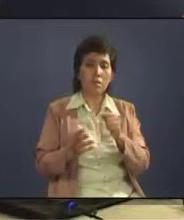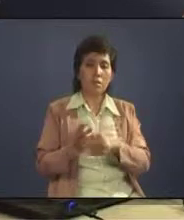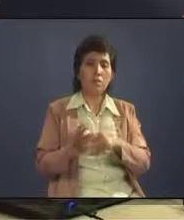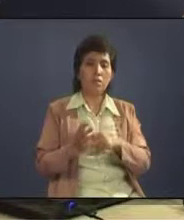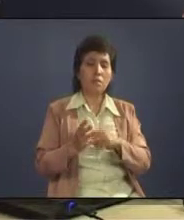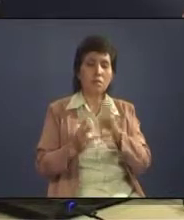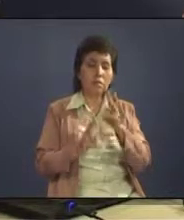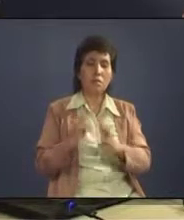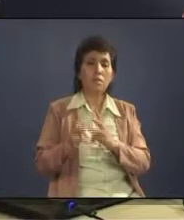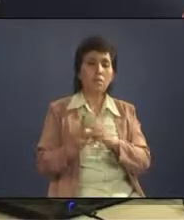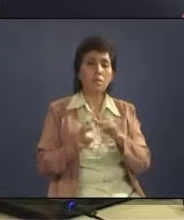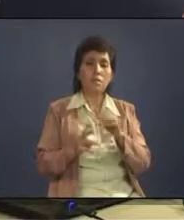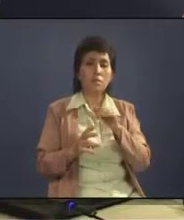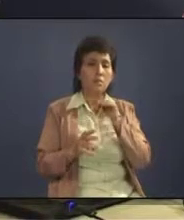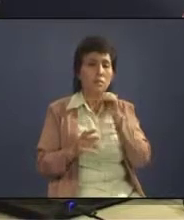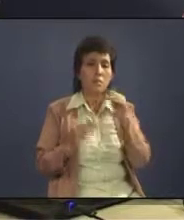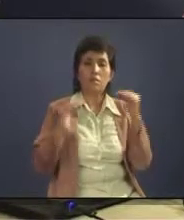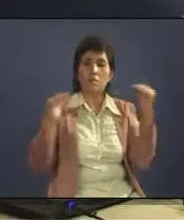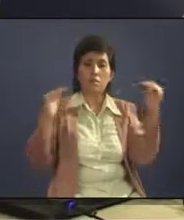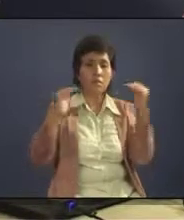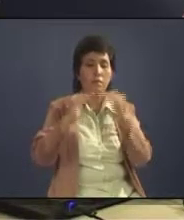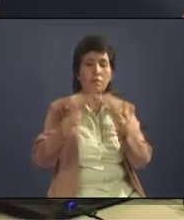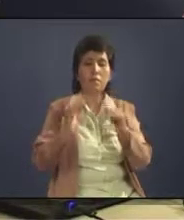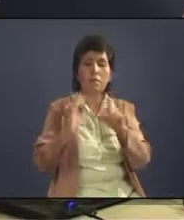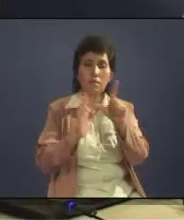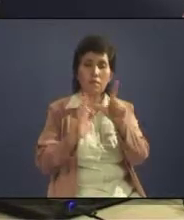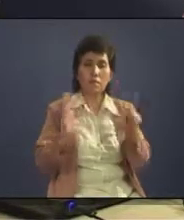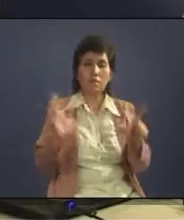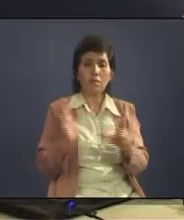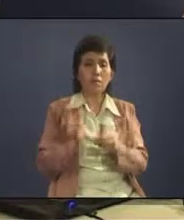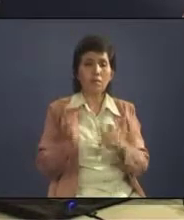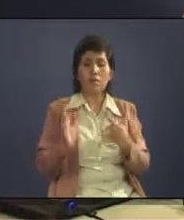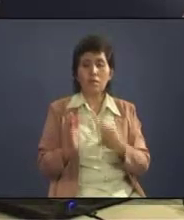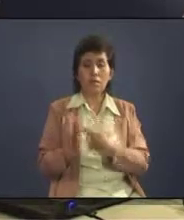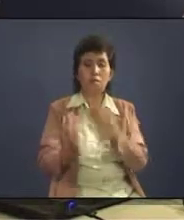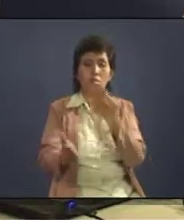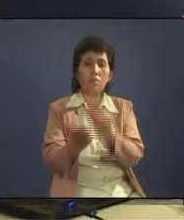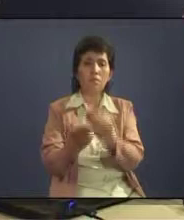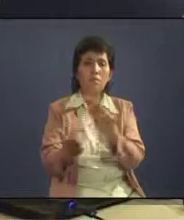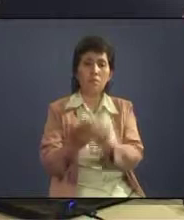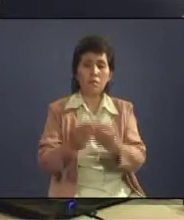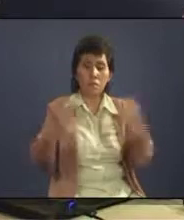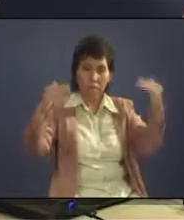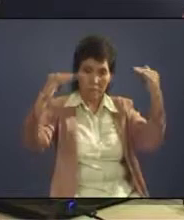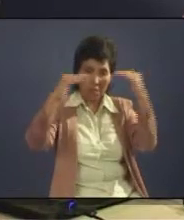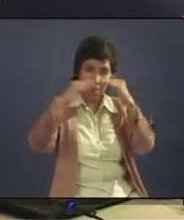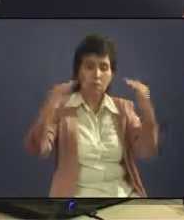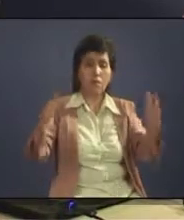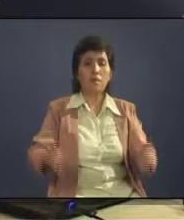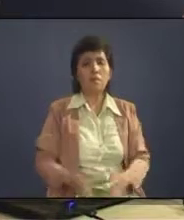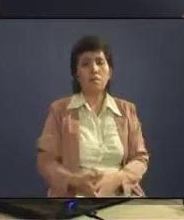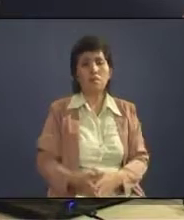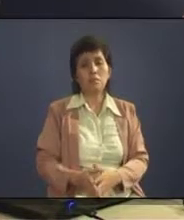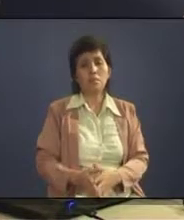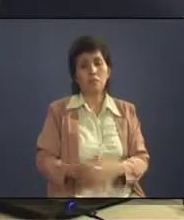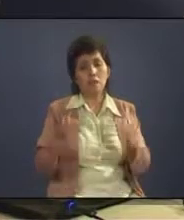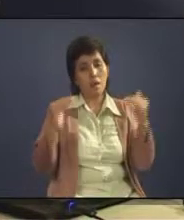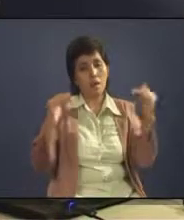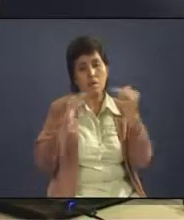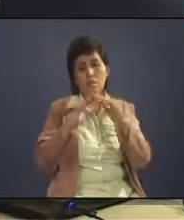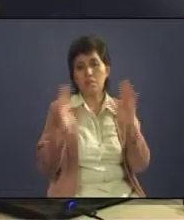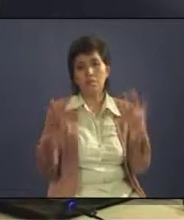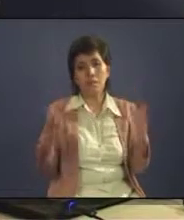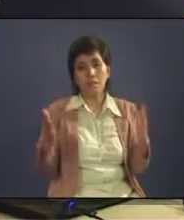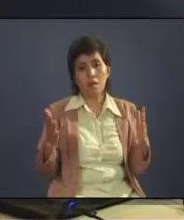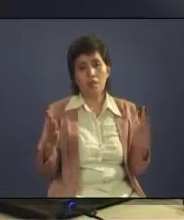not fair, okay? And sometimes even law, we cannot prove justice, okay, in the law, okay? What people do